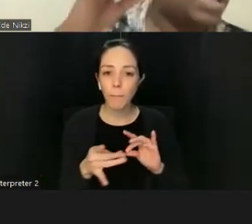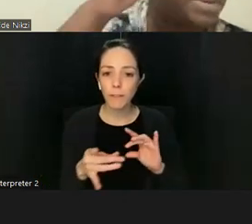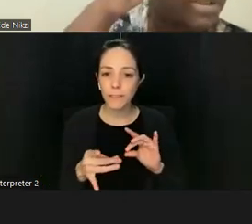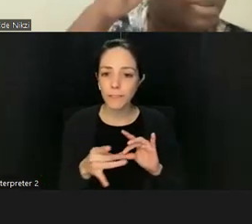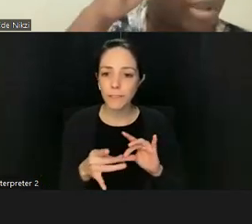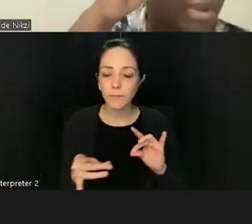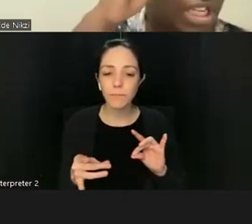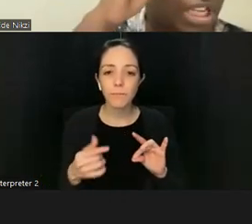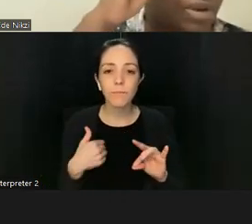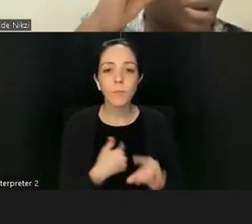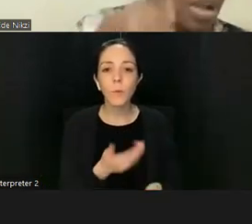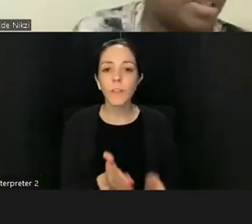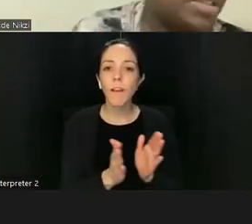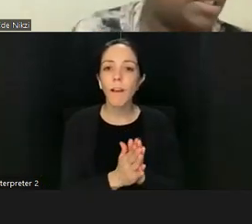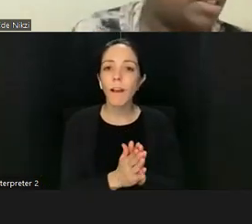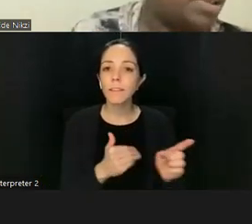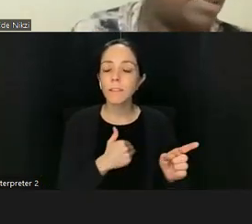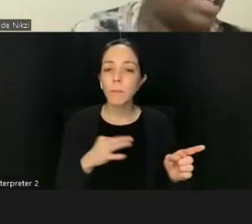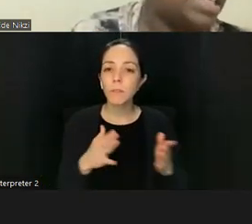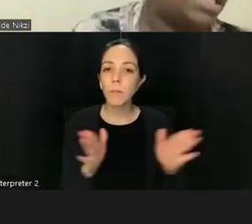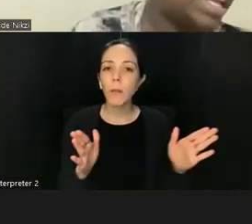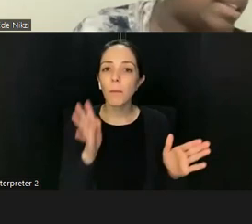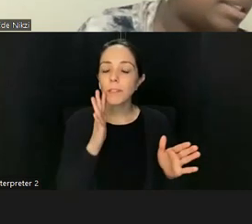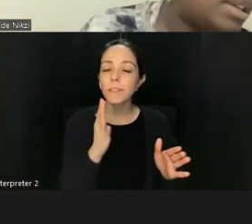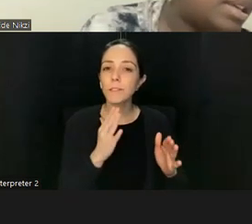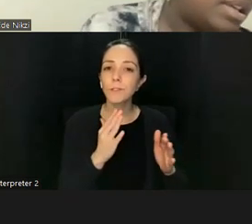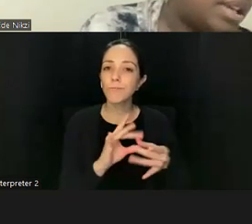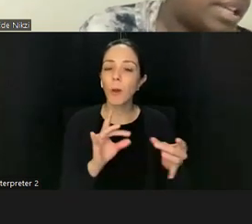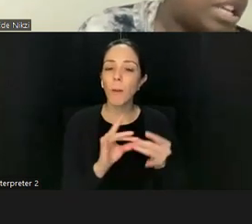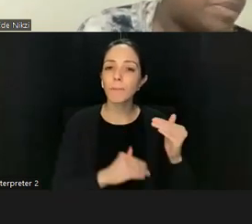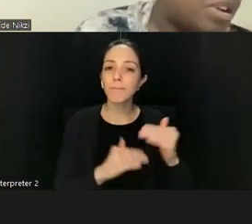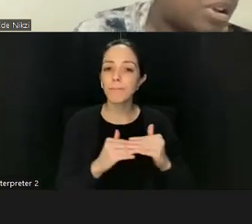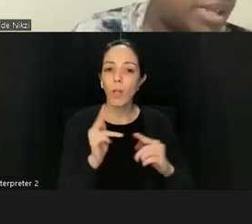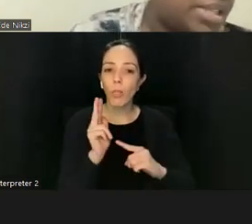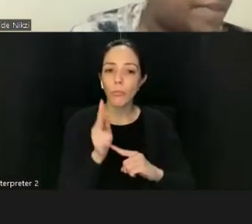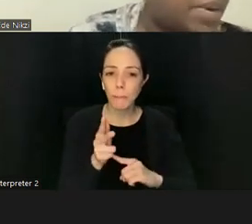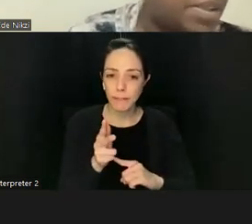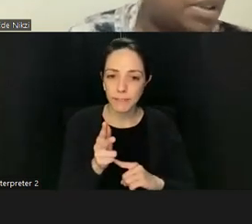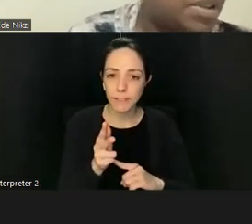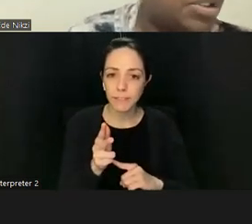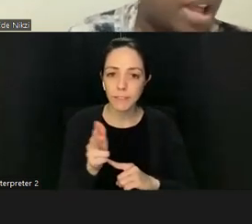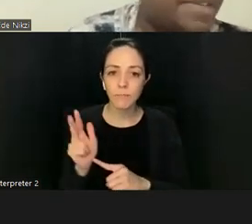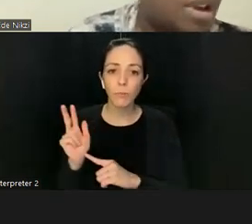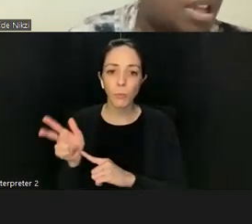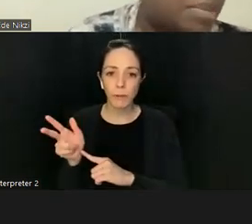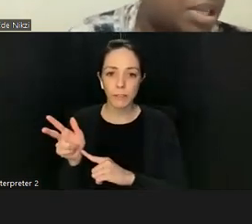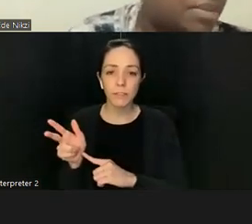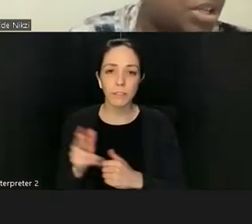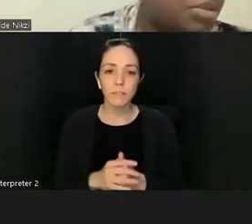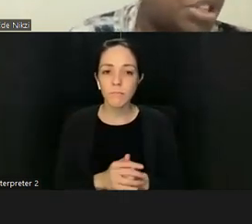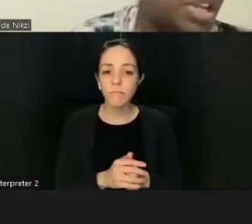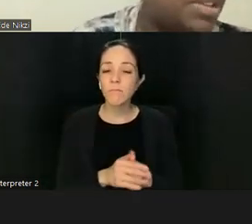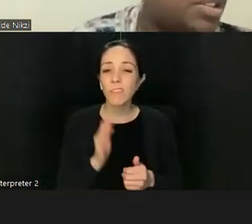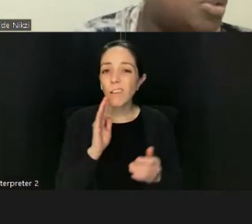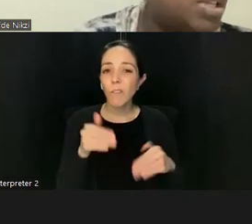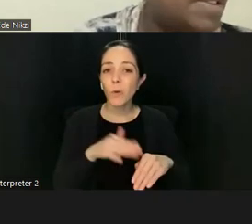We ask members of the public to keep their comments to 3 minutes in length and keep their comments focused on the draft document. You